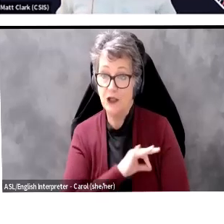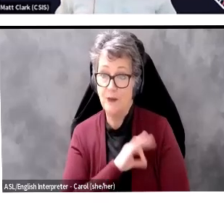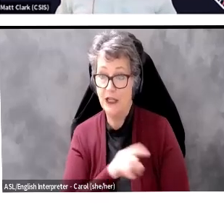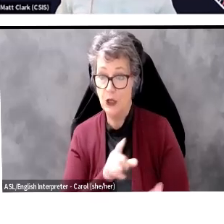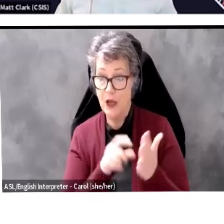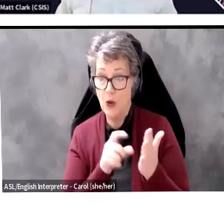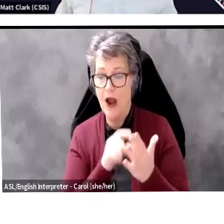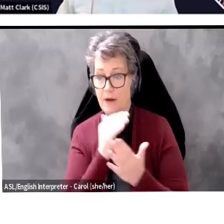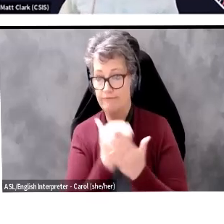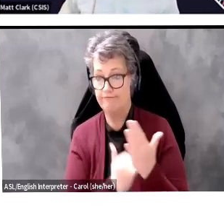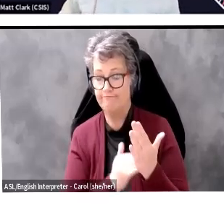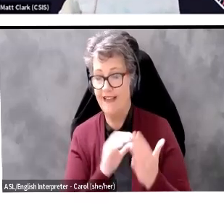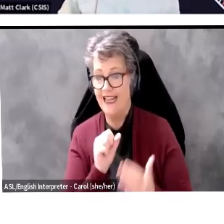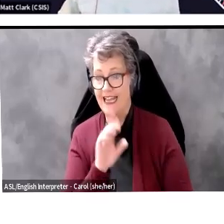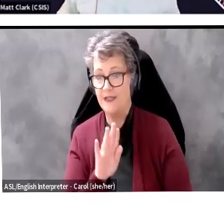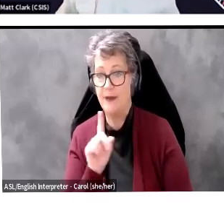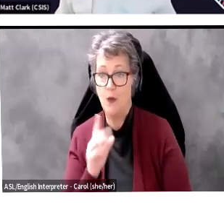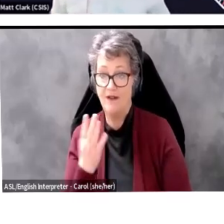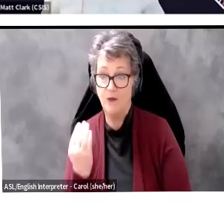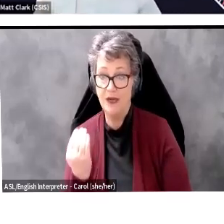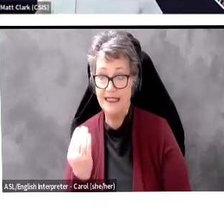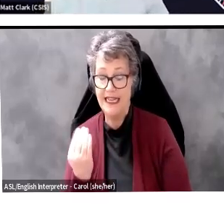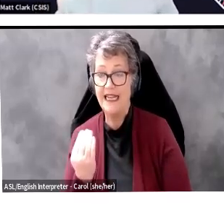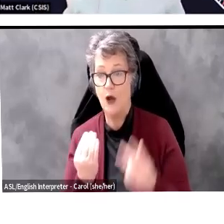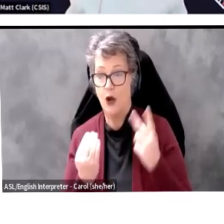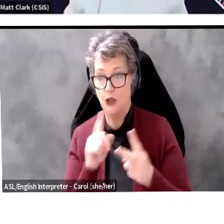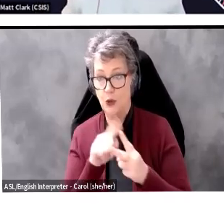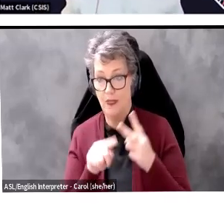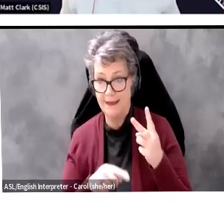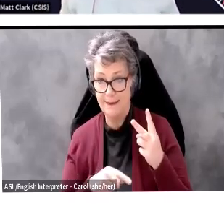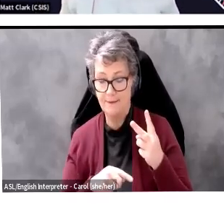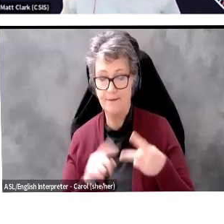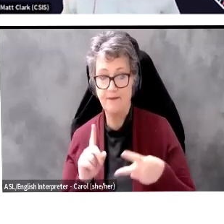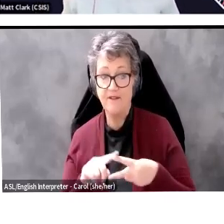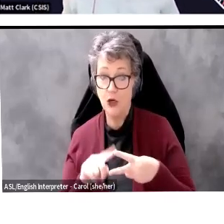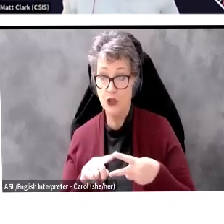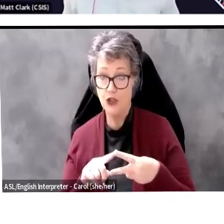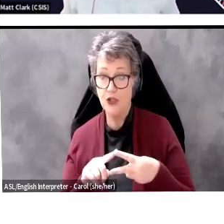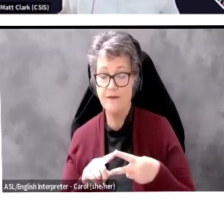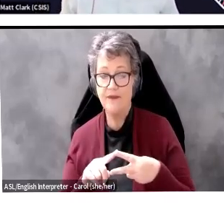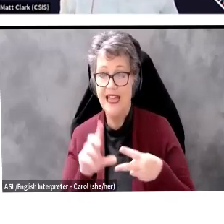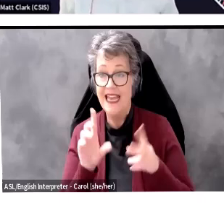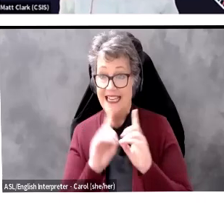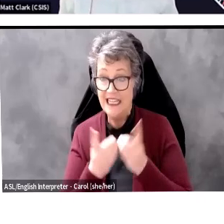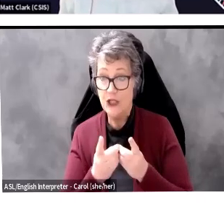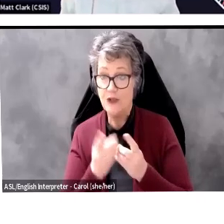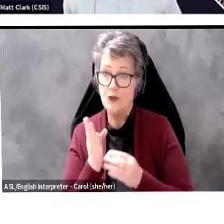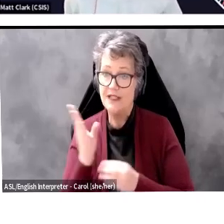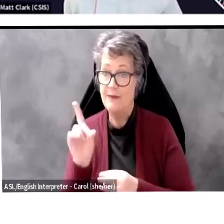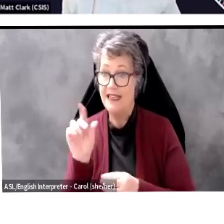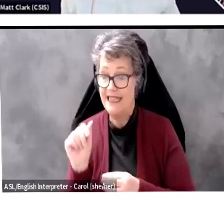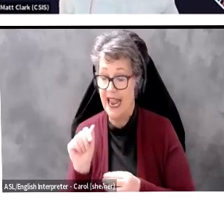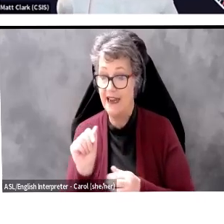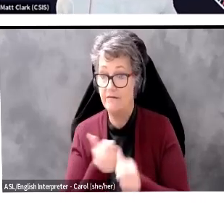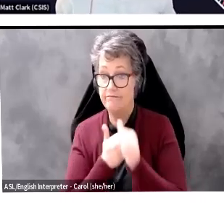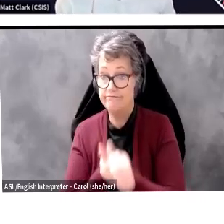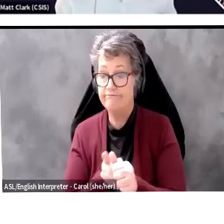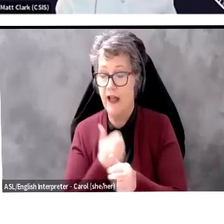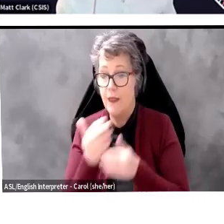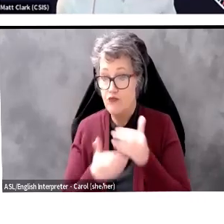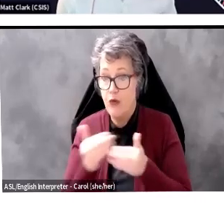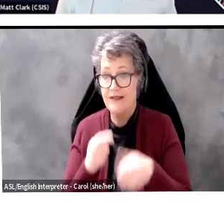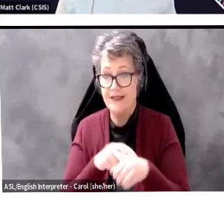requirements outlined in Senate Bill 114 are twofold. First, districts need to submit data according to the processes